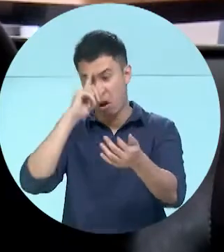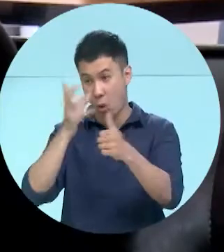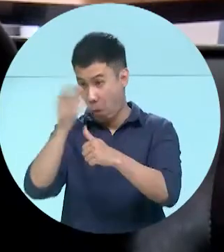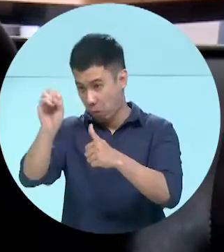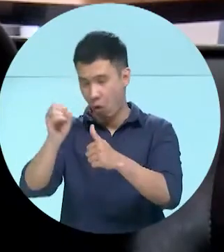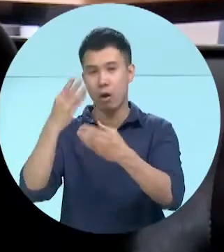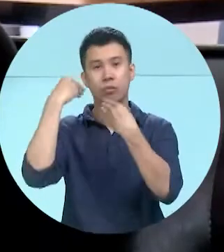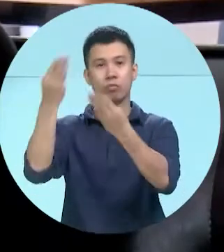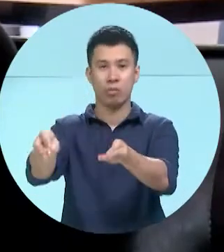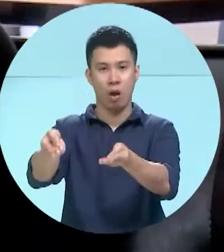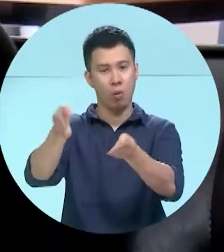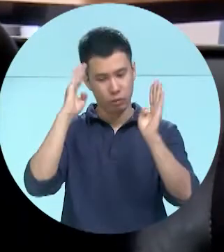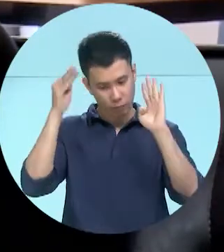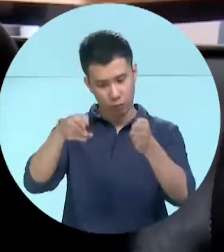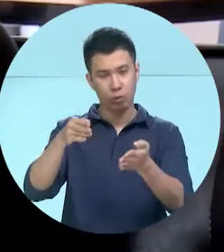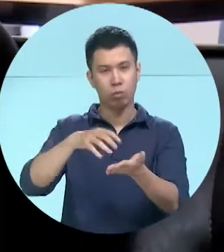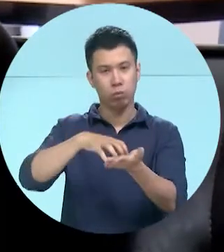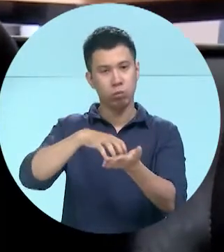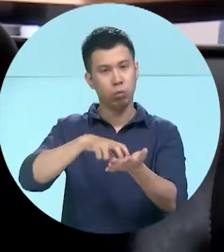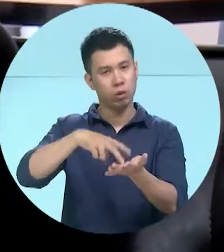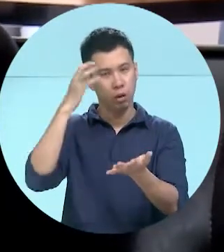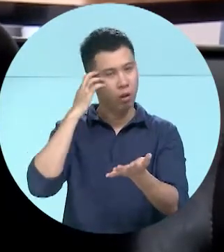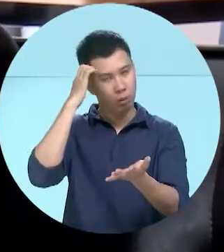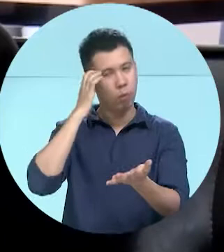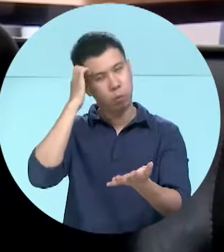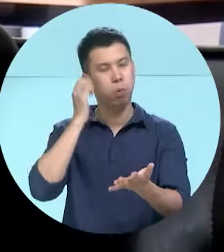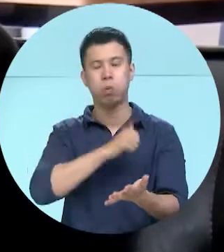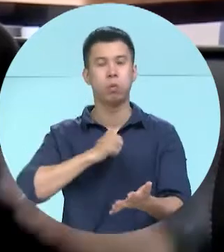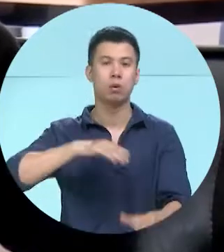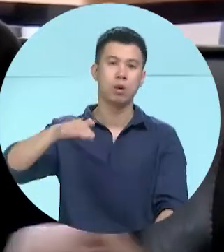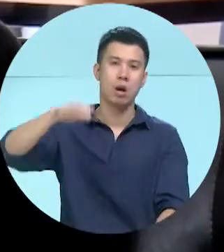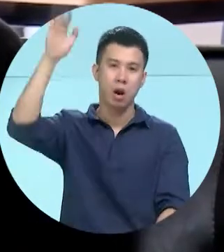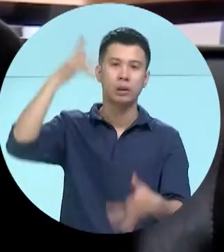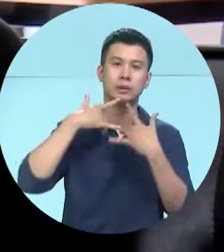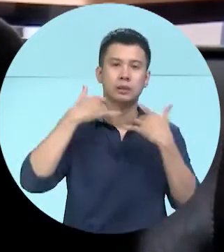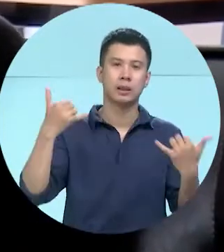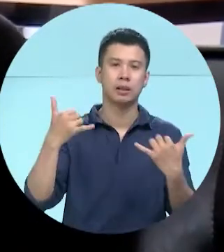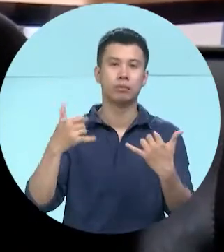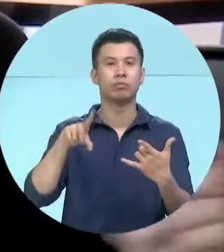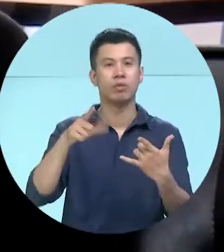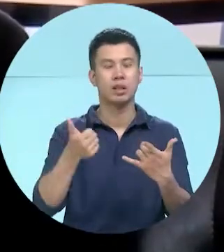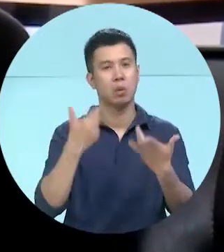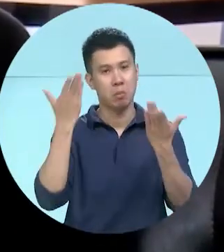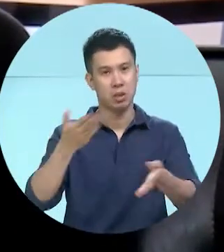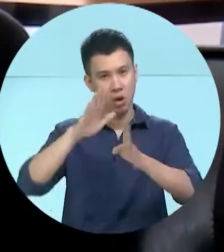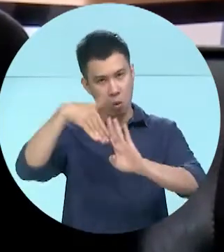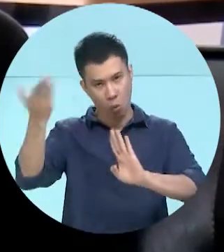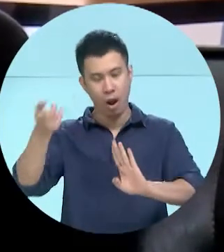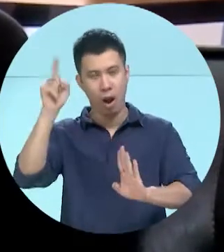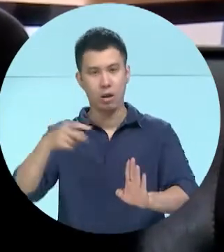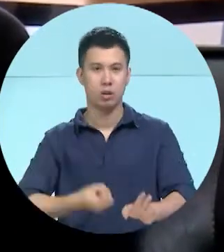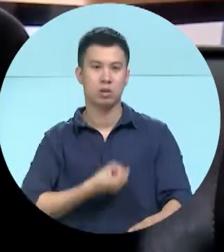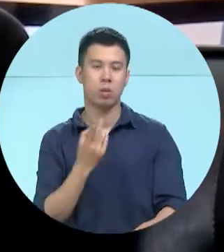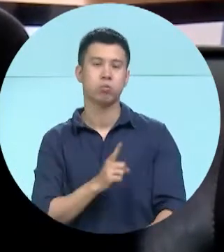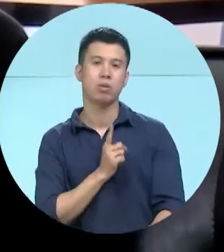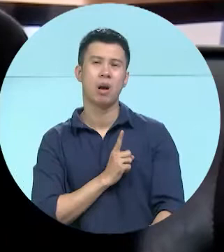on people with intellectual disabilities, specifically young adults, because they're getting ready to move out to be hopefully some level of independence. But if